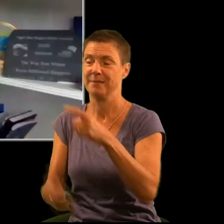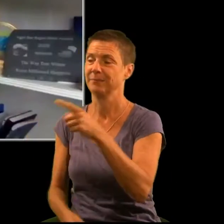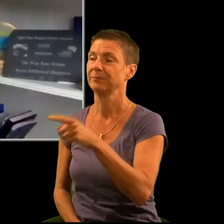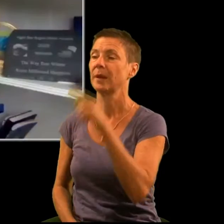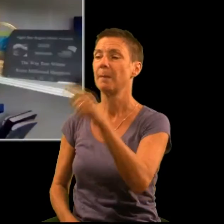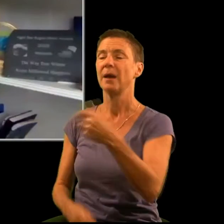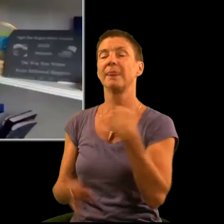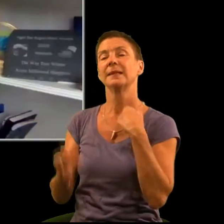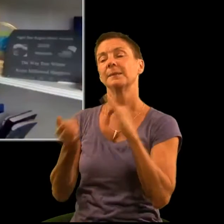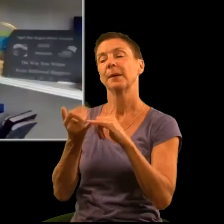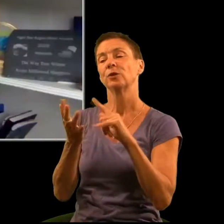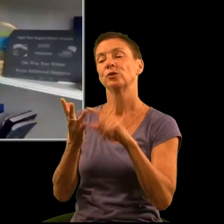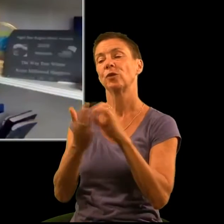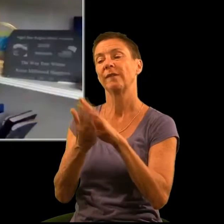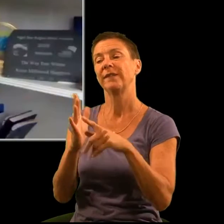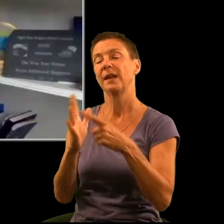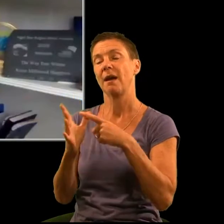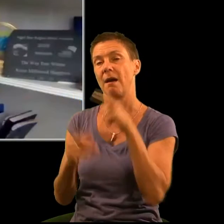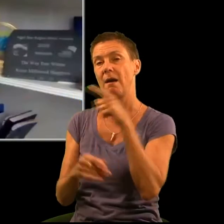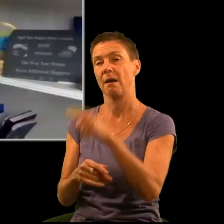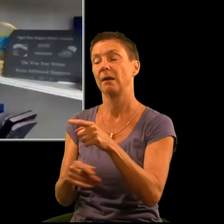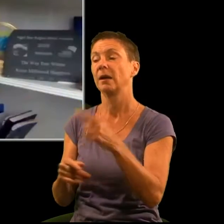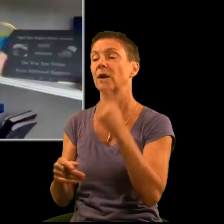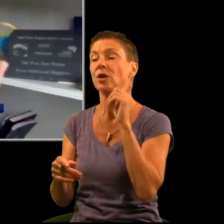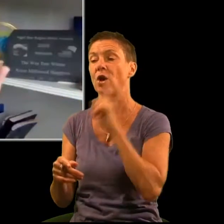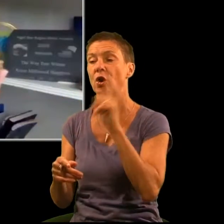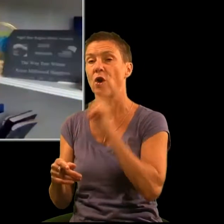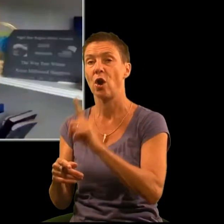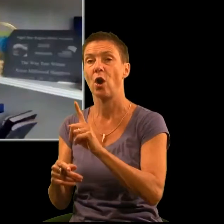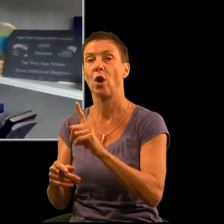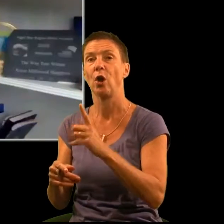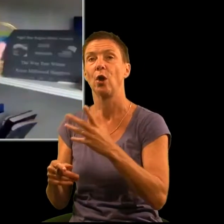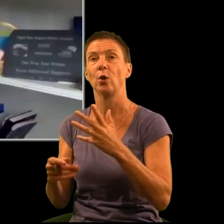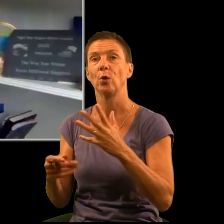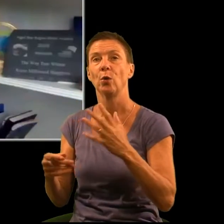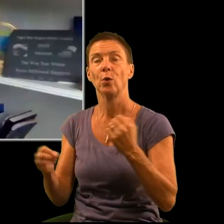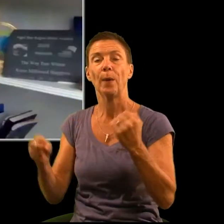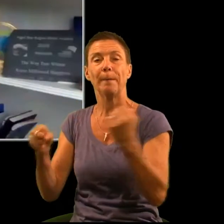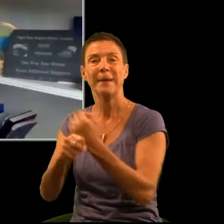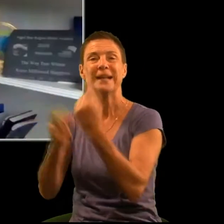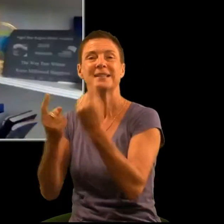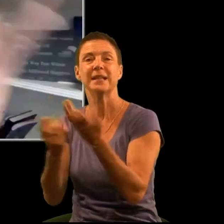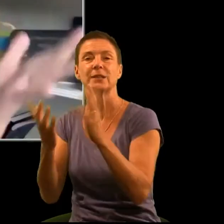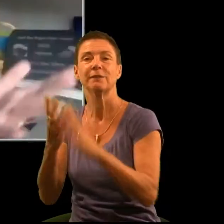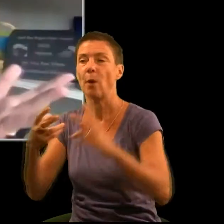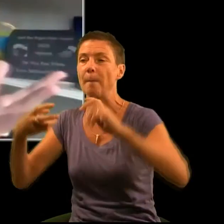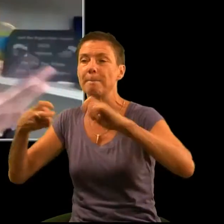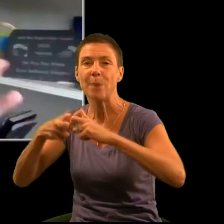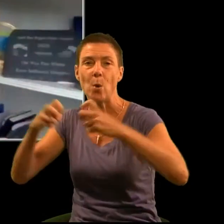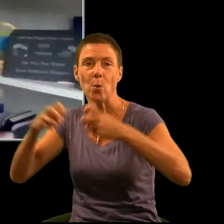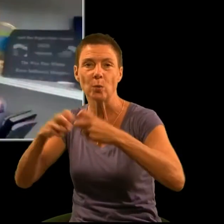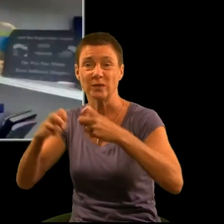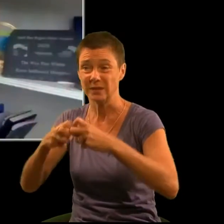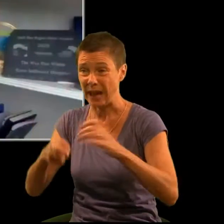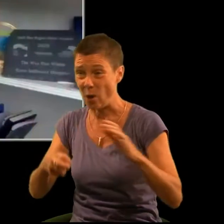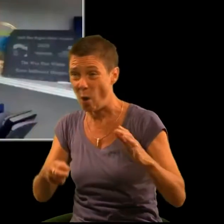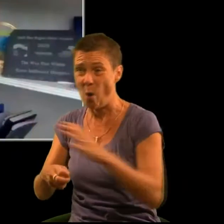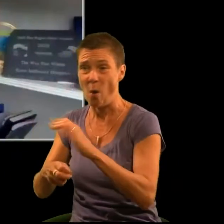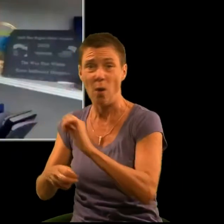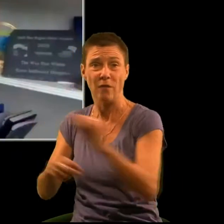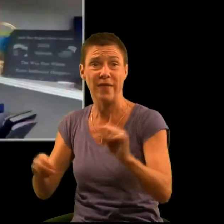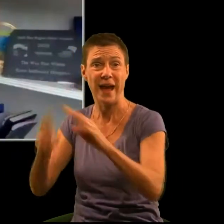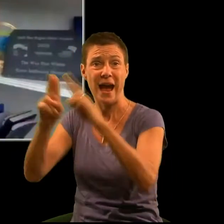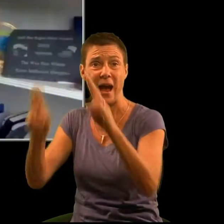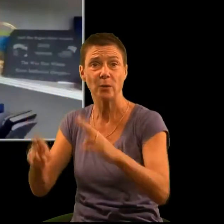her mother, who is an ossuarist, and that is someone who builds things out of bones. And their whole house is crafted of